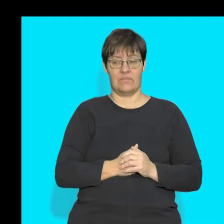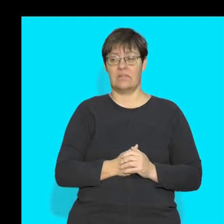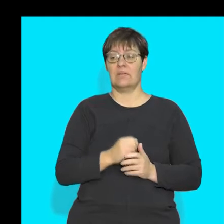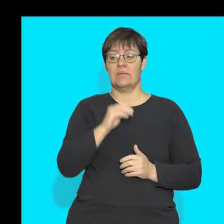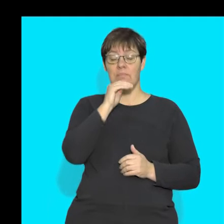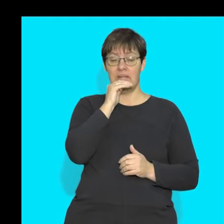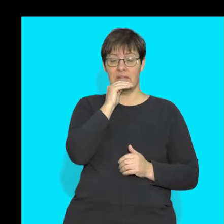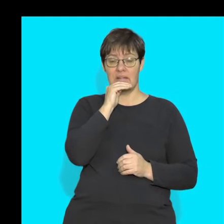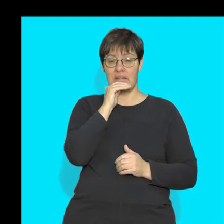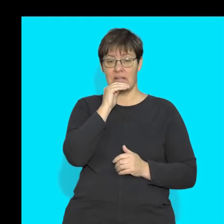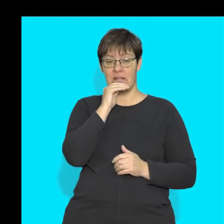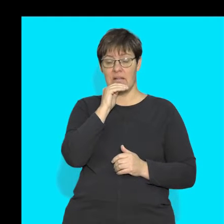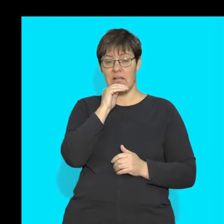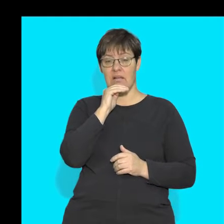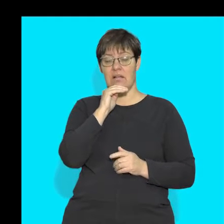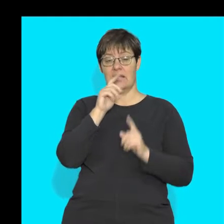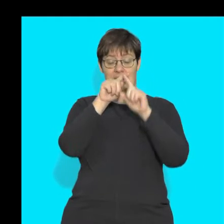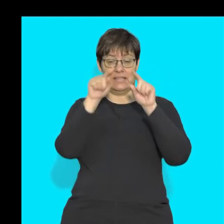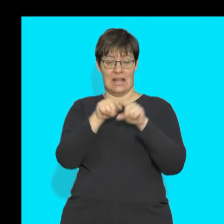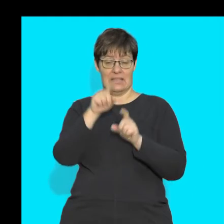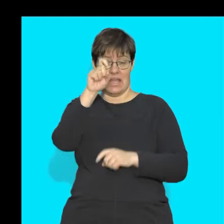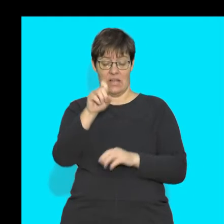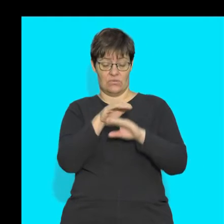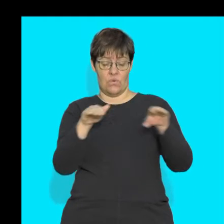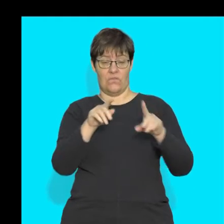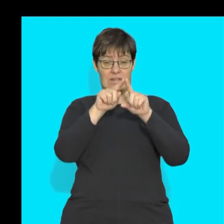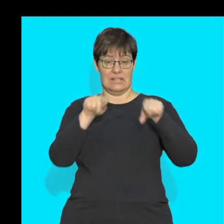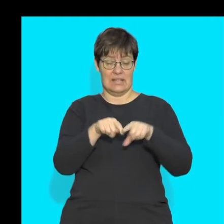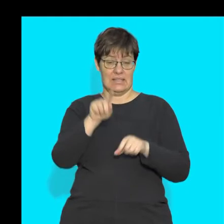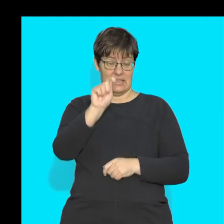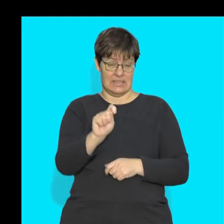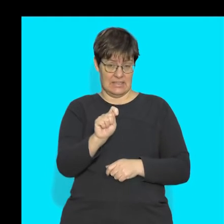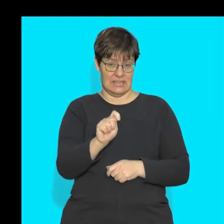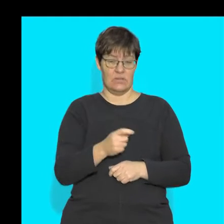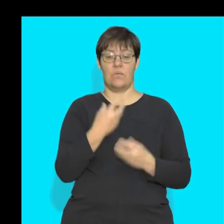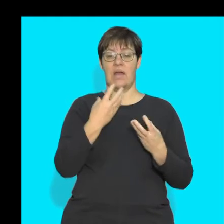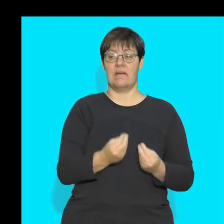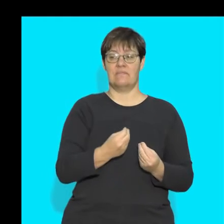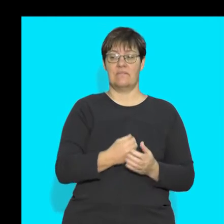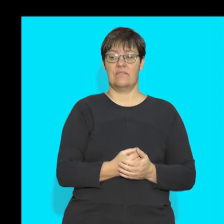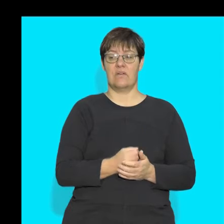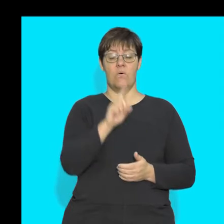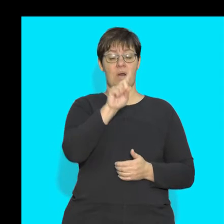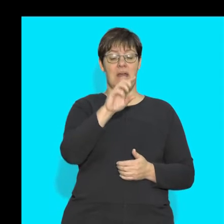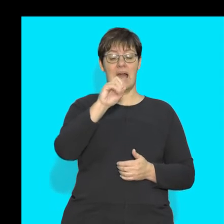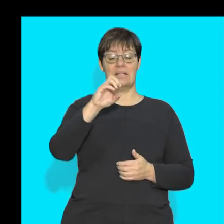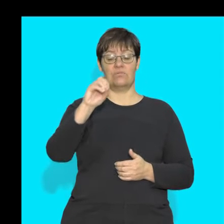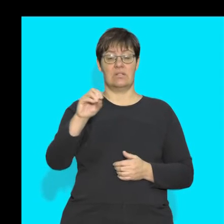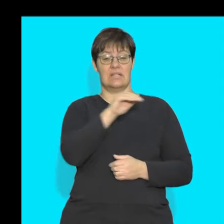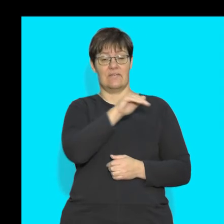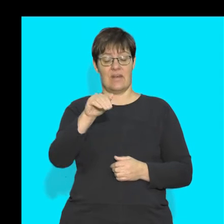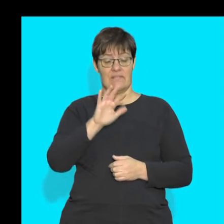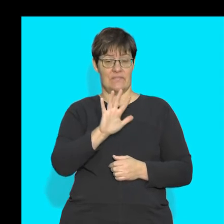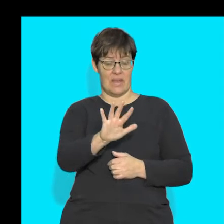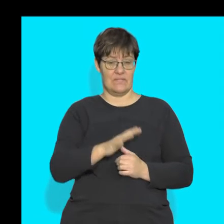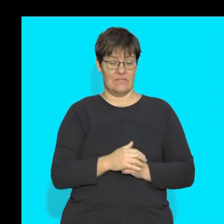which is delta x over delta t. So we're going to have 100